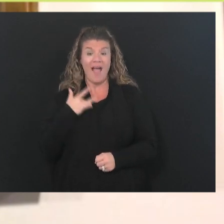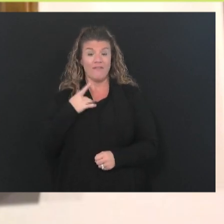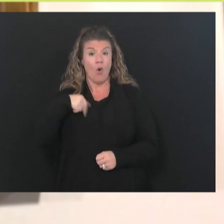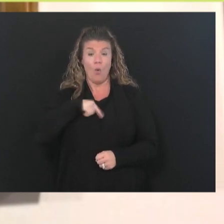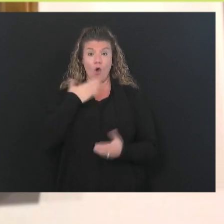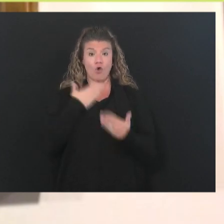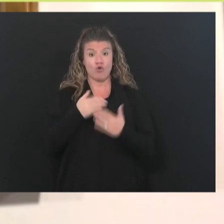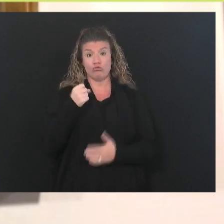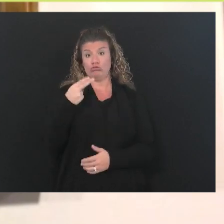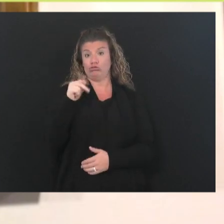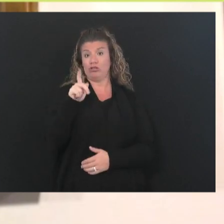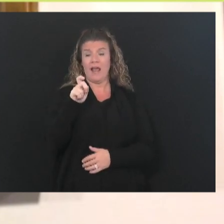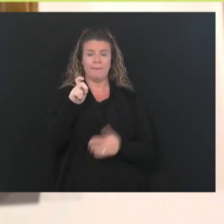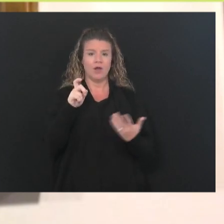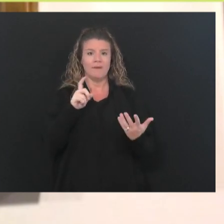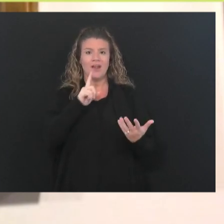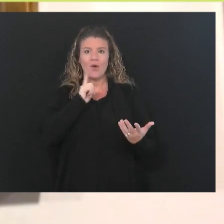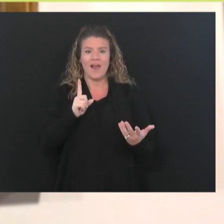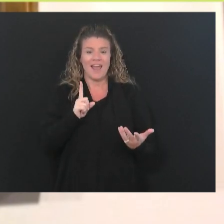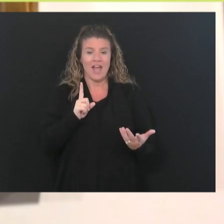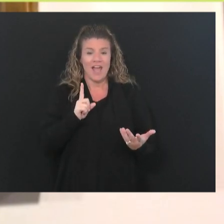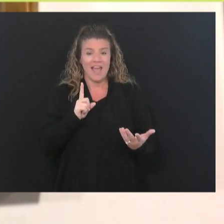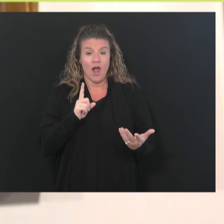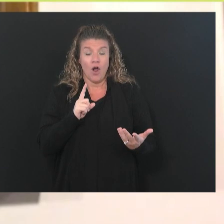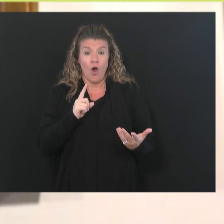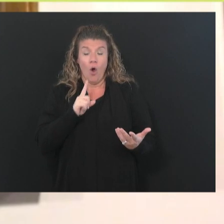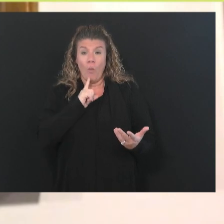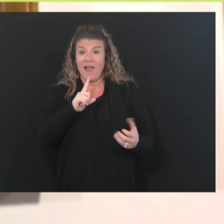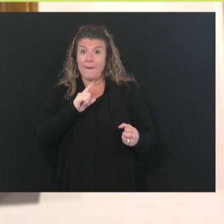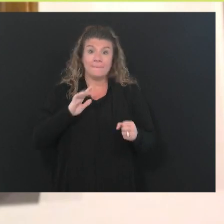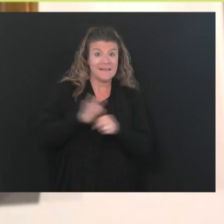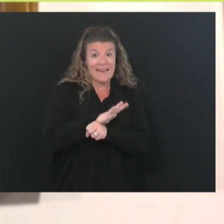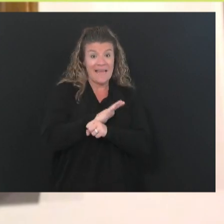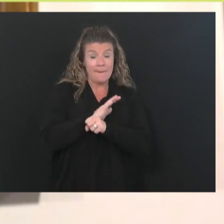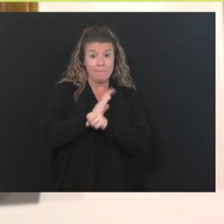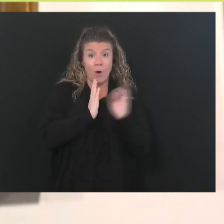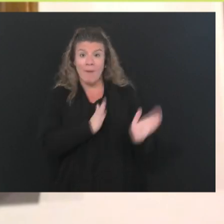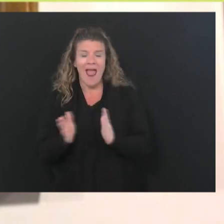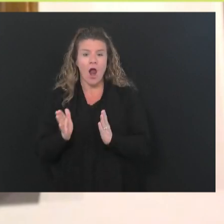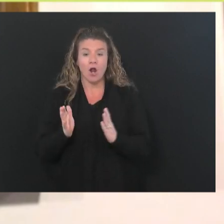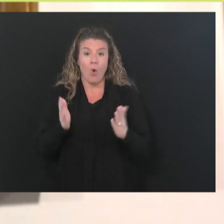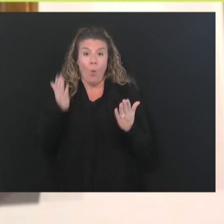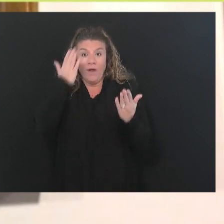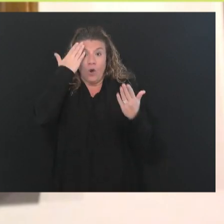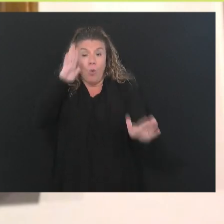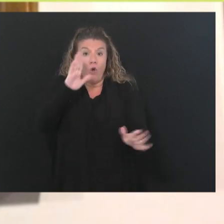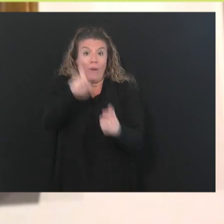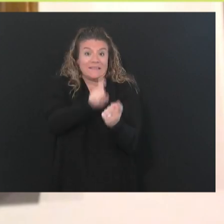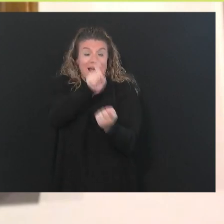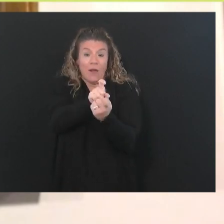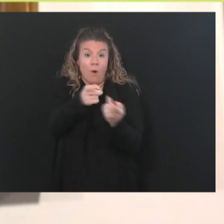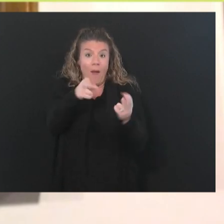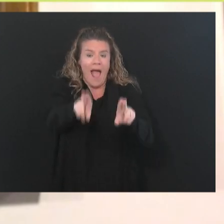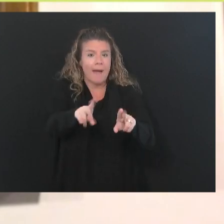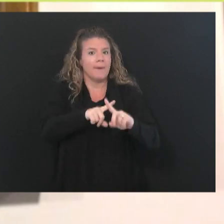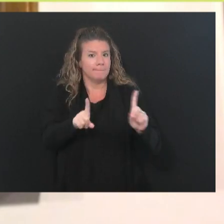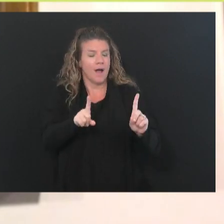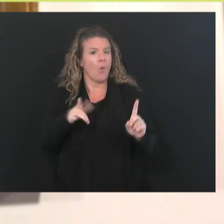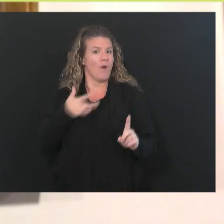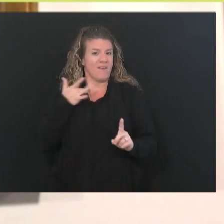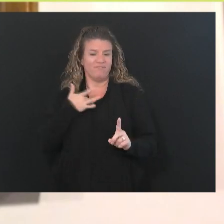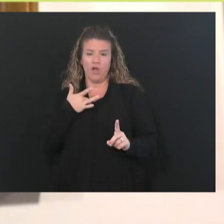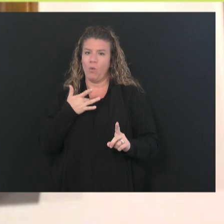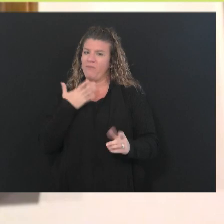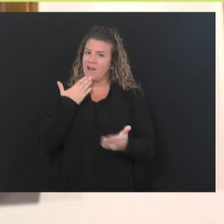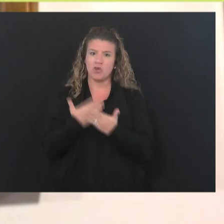can never be completely prepared for something that you don't exactly know what's going to follow, but we have paid